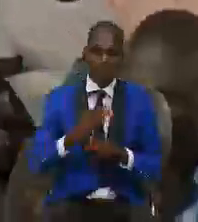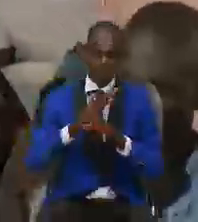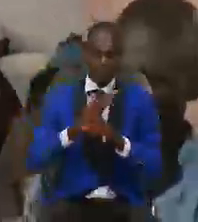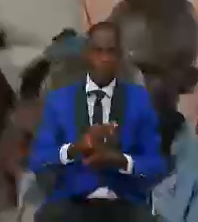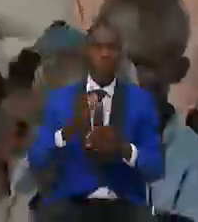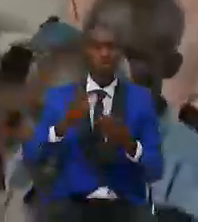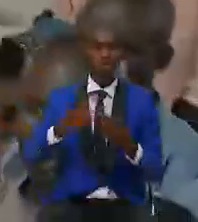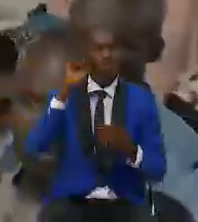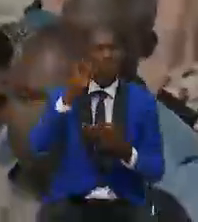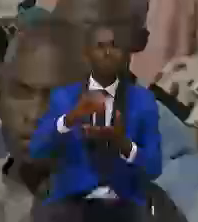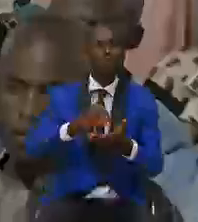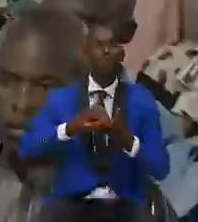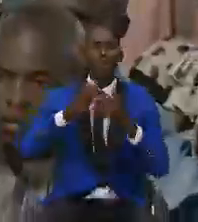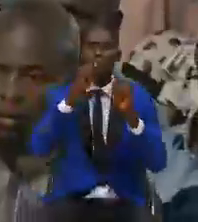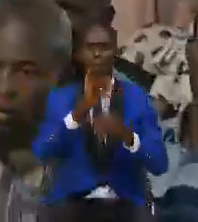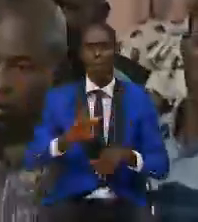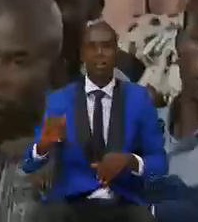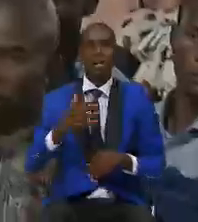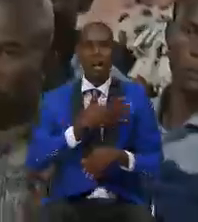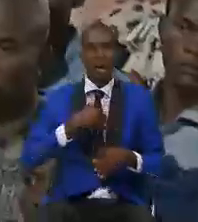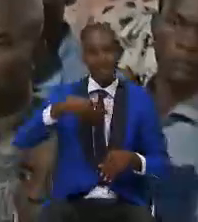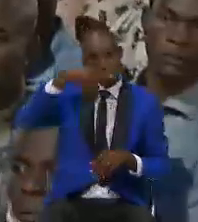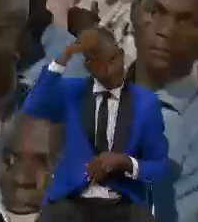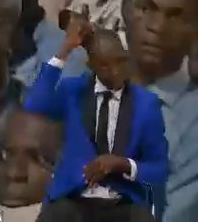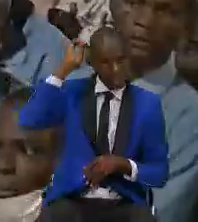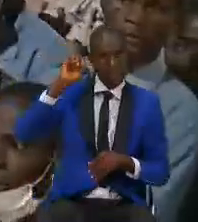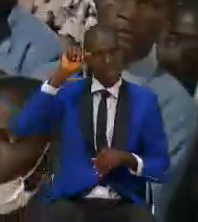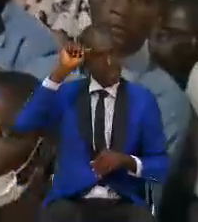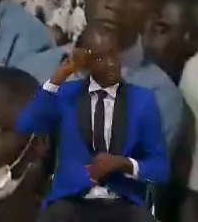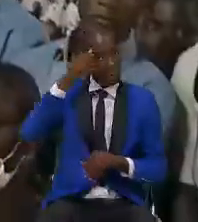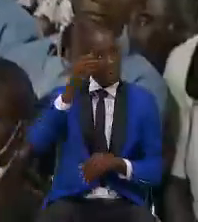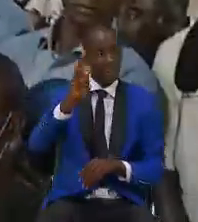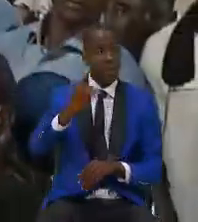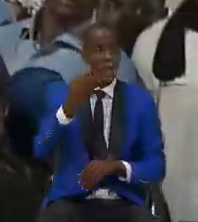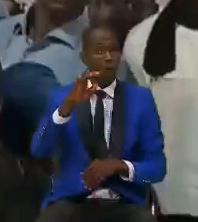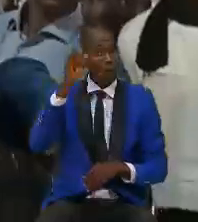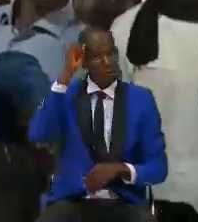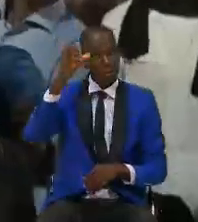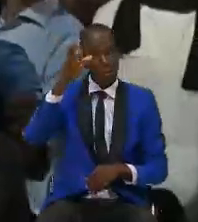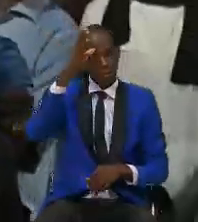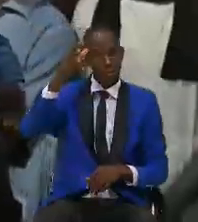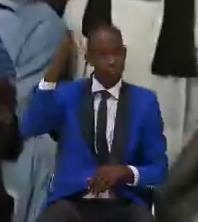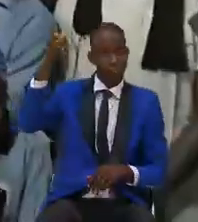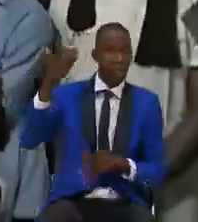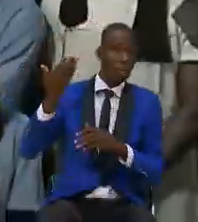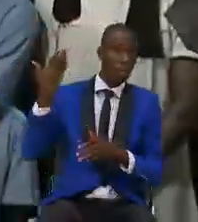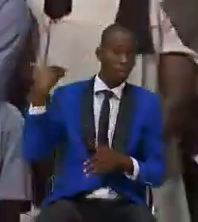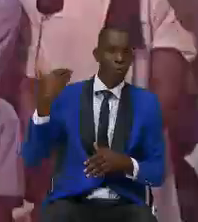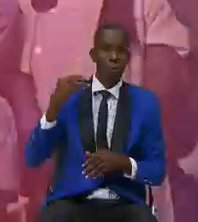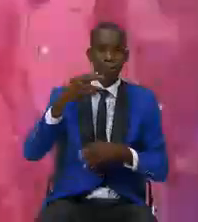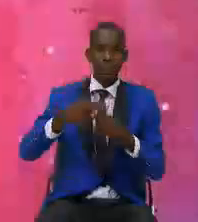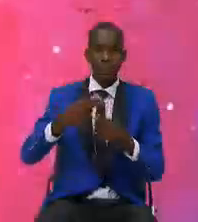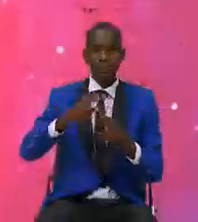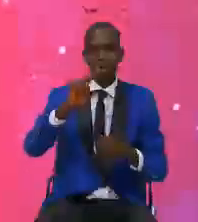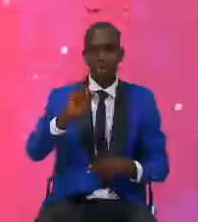own blessing. And Daniel reminded him of his father, Nebuchadnezzar, that had a